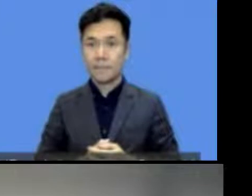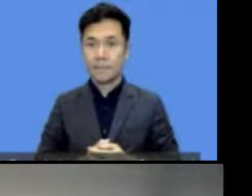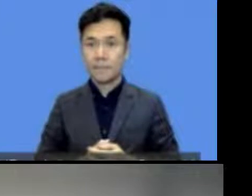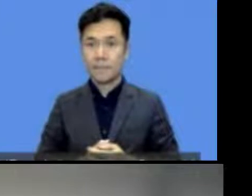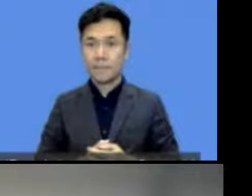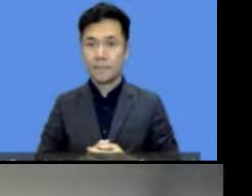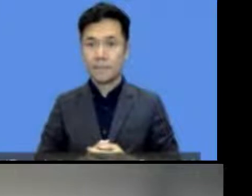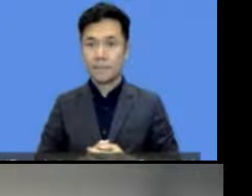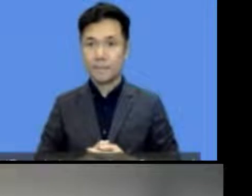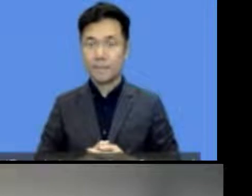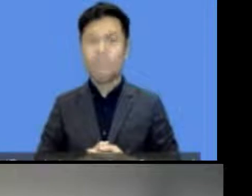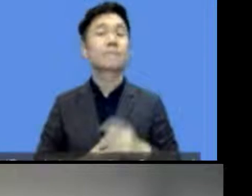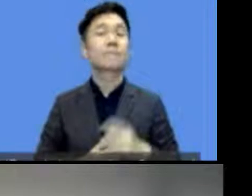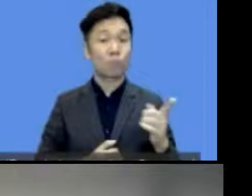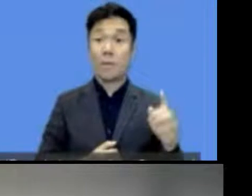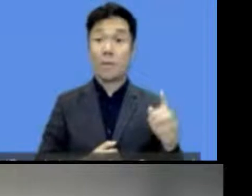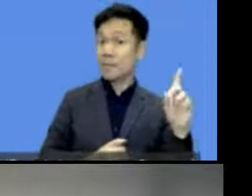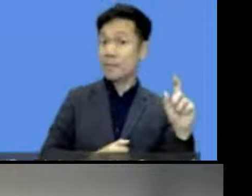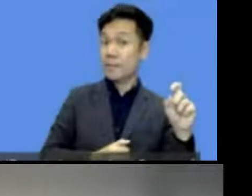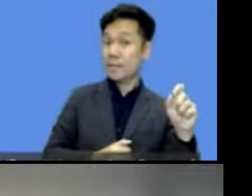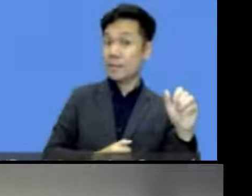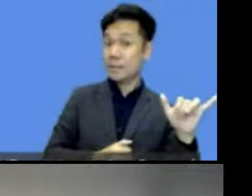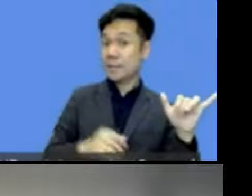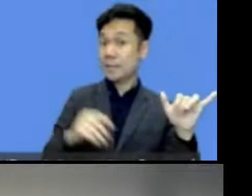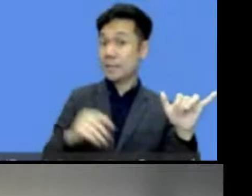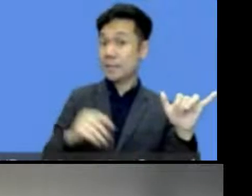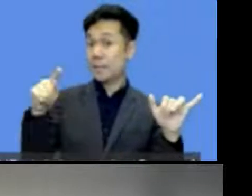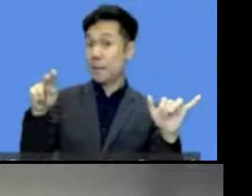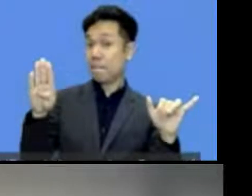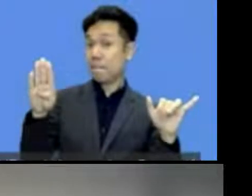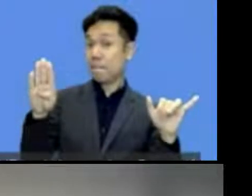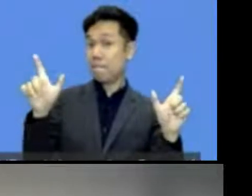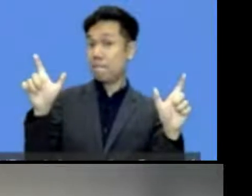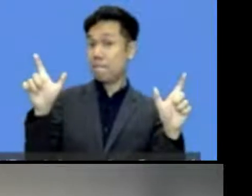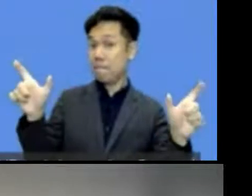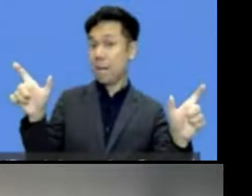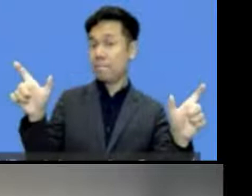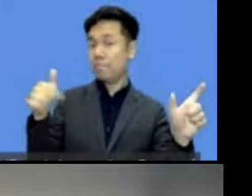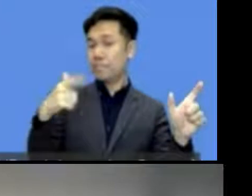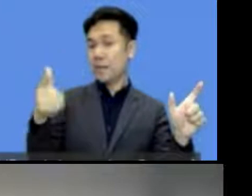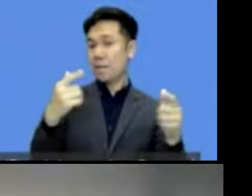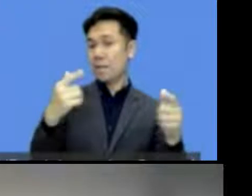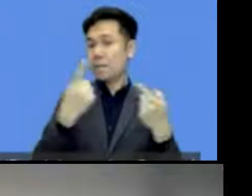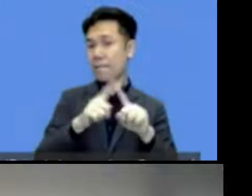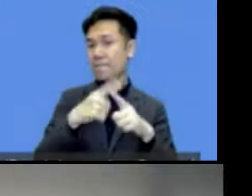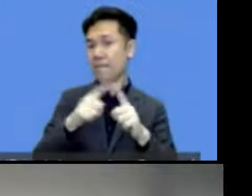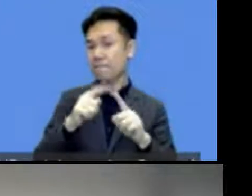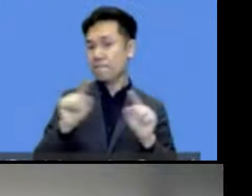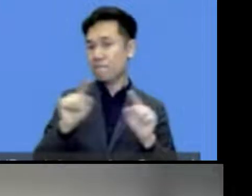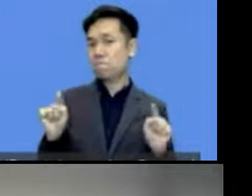comes to the DAISY and EPUB development. Next slide, please.